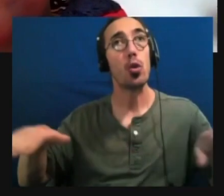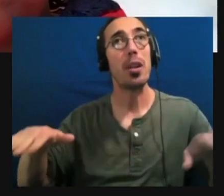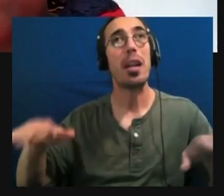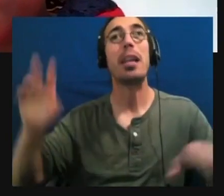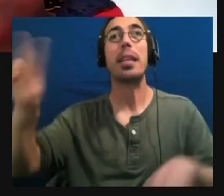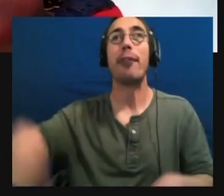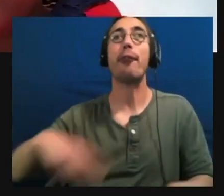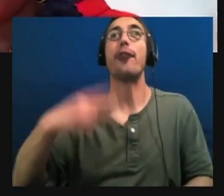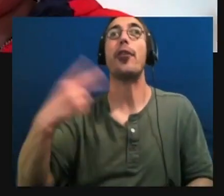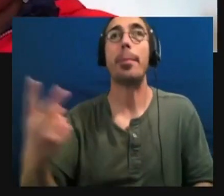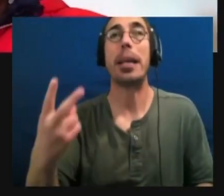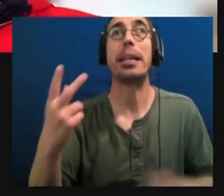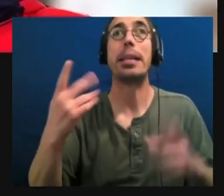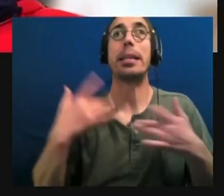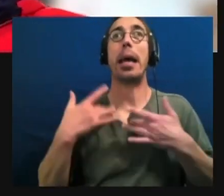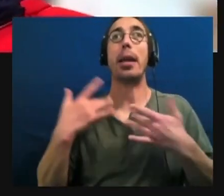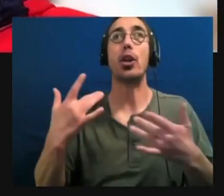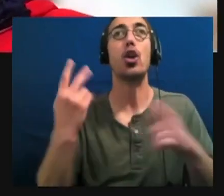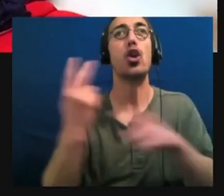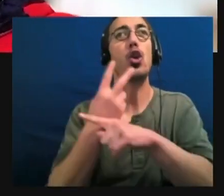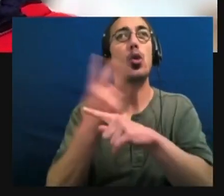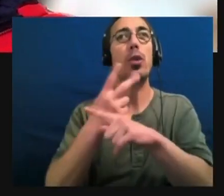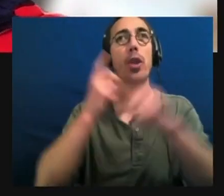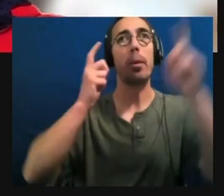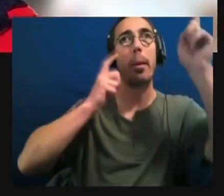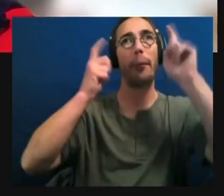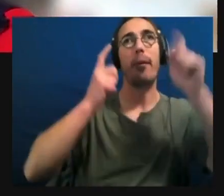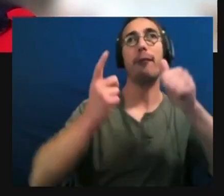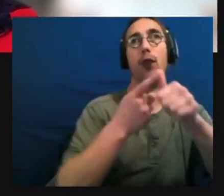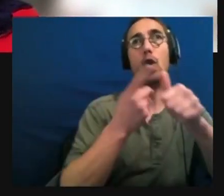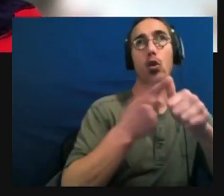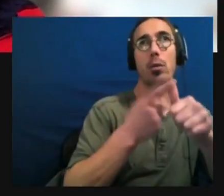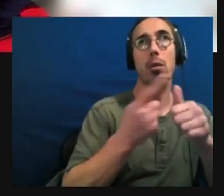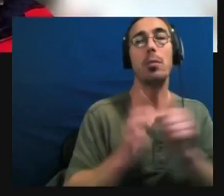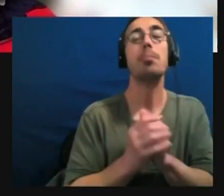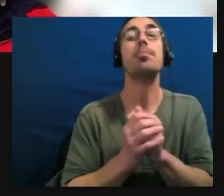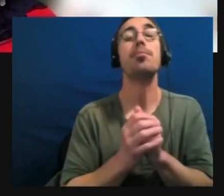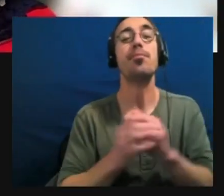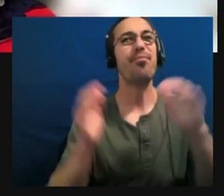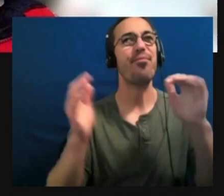something to keep in mind. Thank you. Okay, last question.